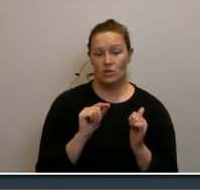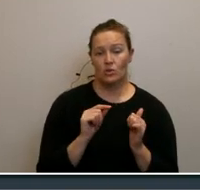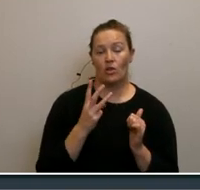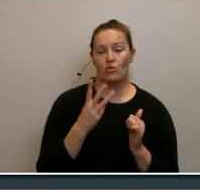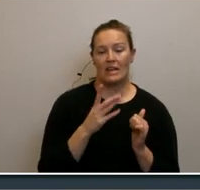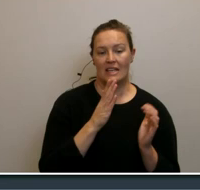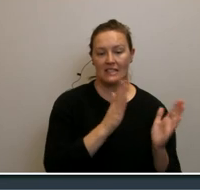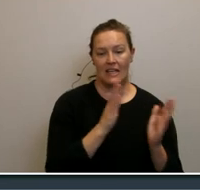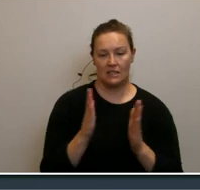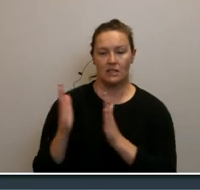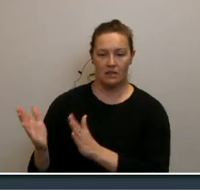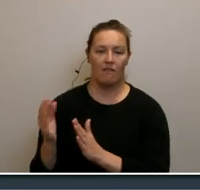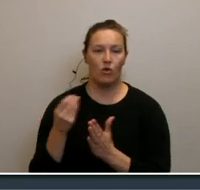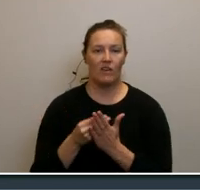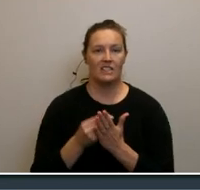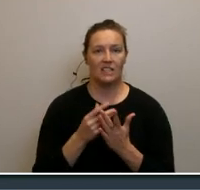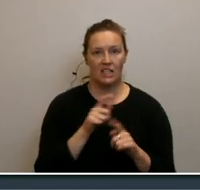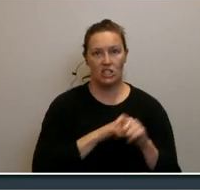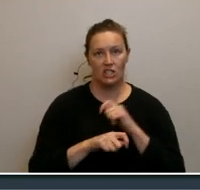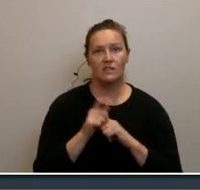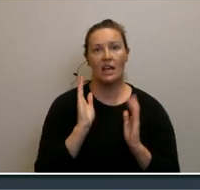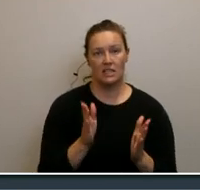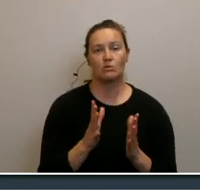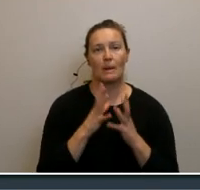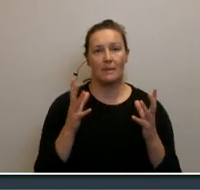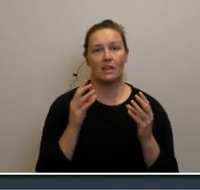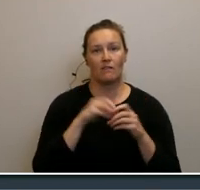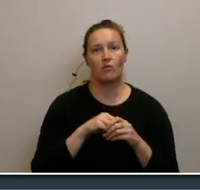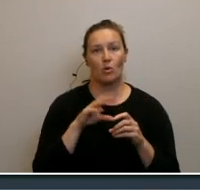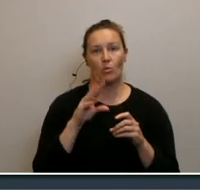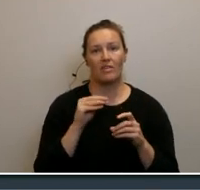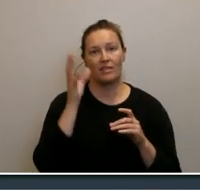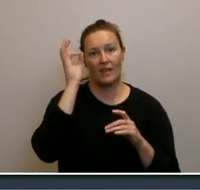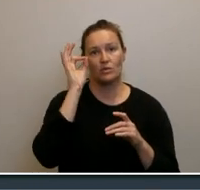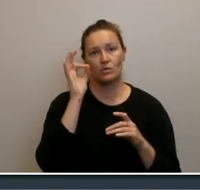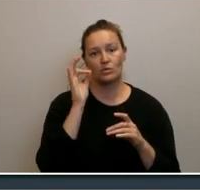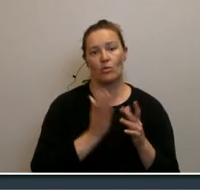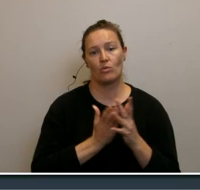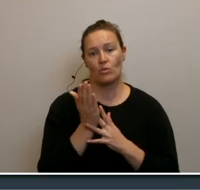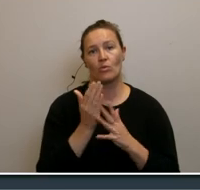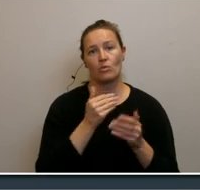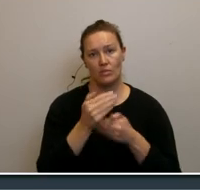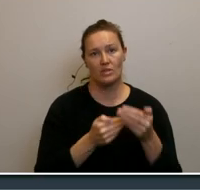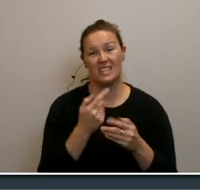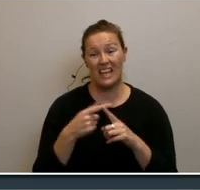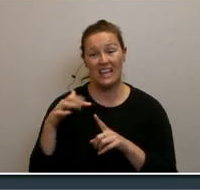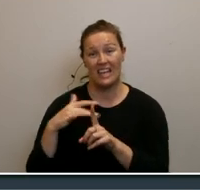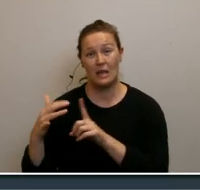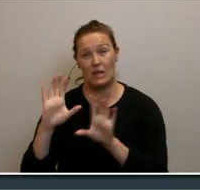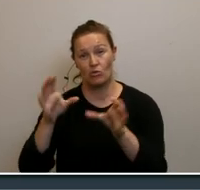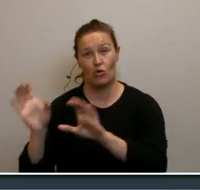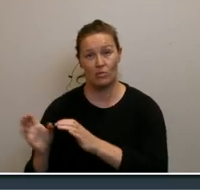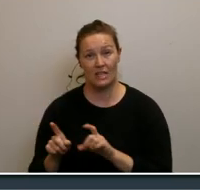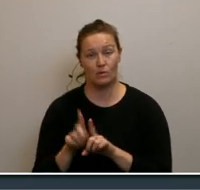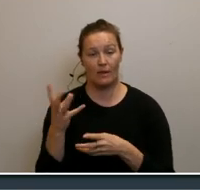the funding initiatives. This has to be a big involvement with the council all the way through and the iwi groups. I think it's